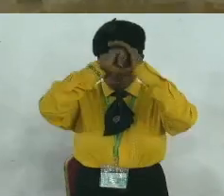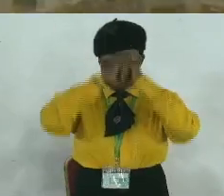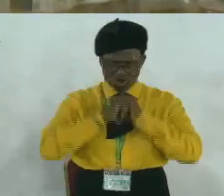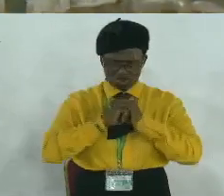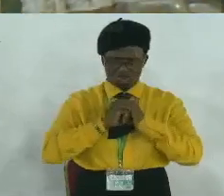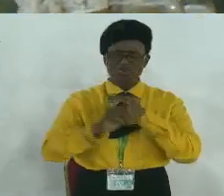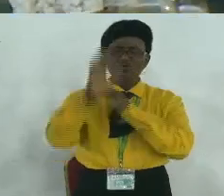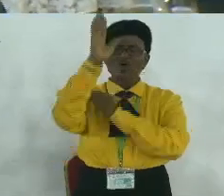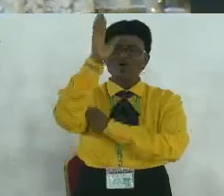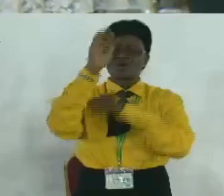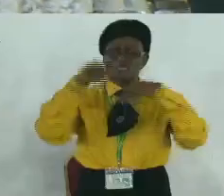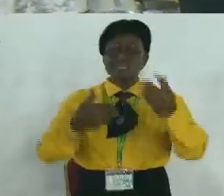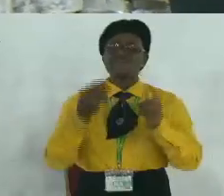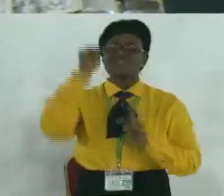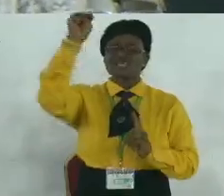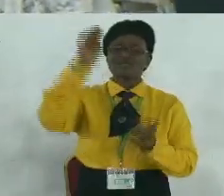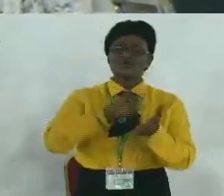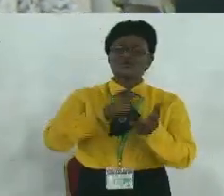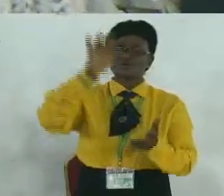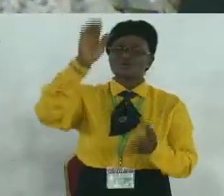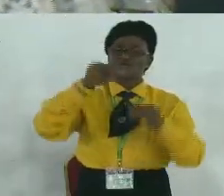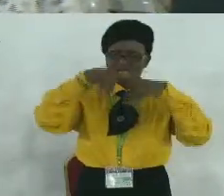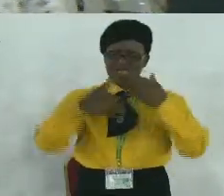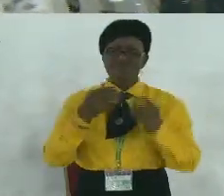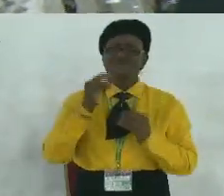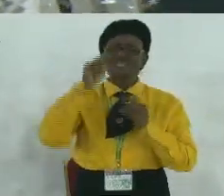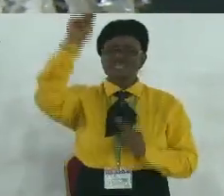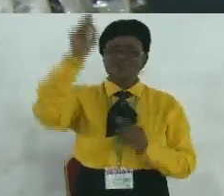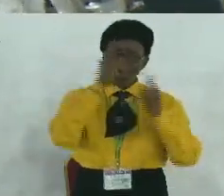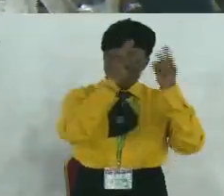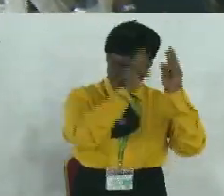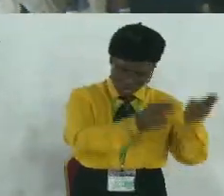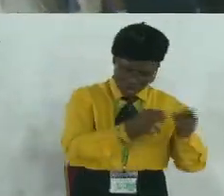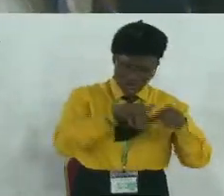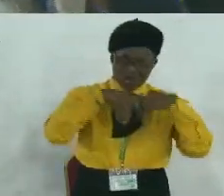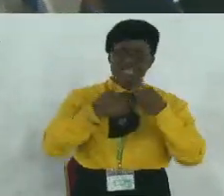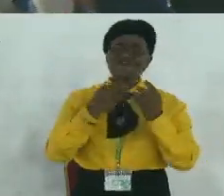Give Him glory, give Him honor, give Him adoration.